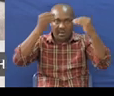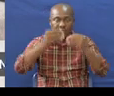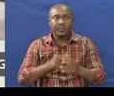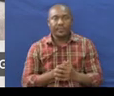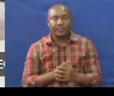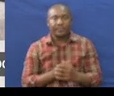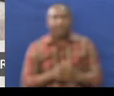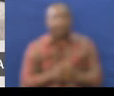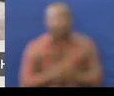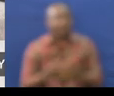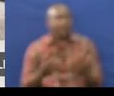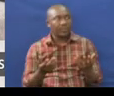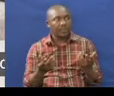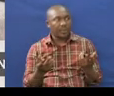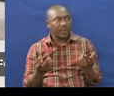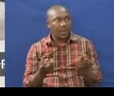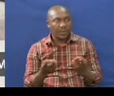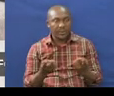But also,